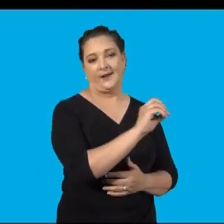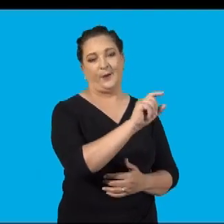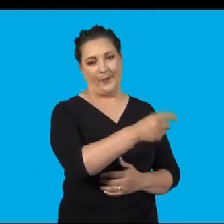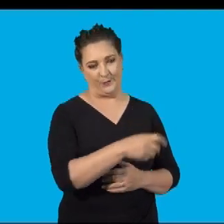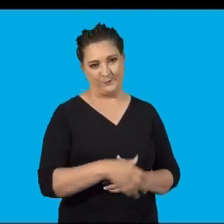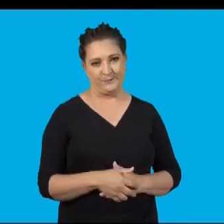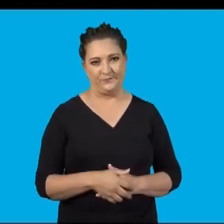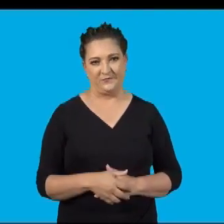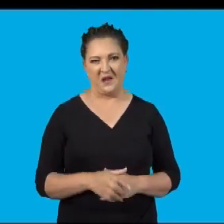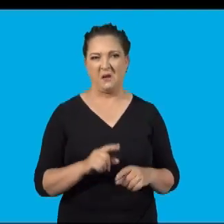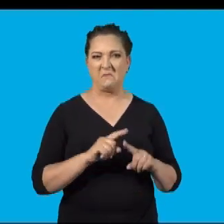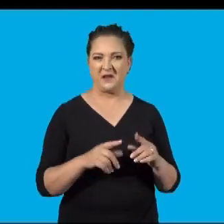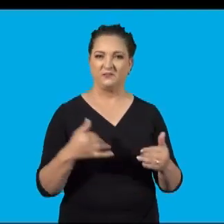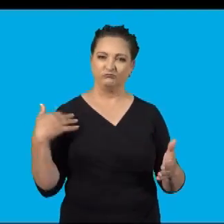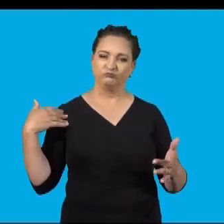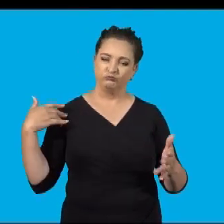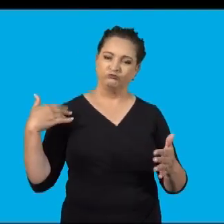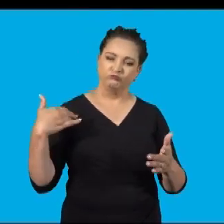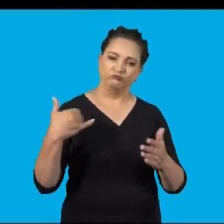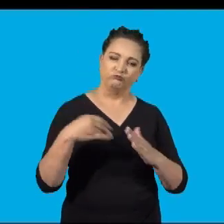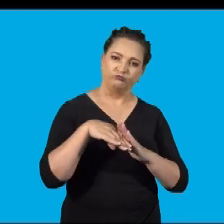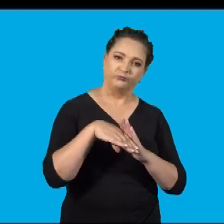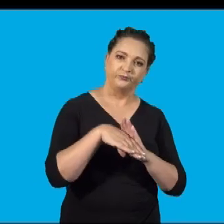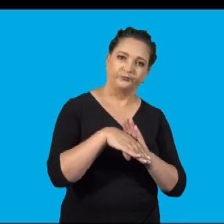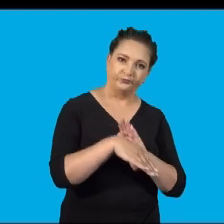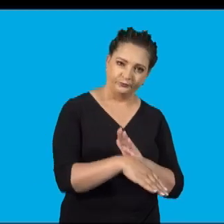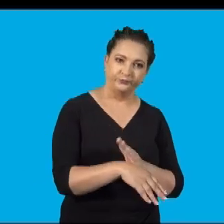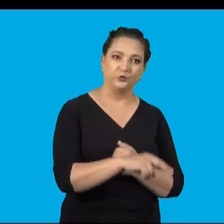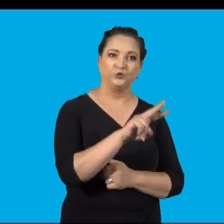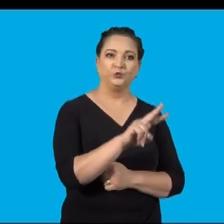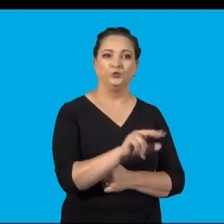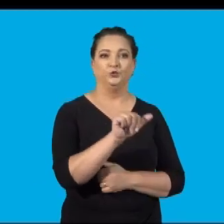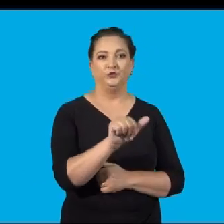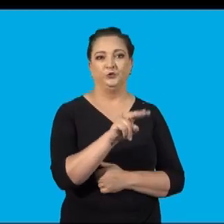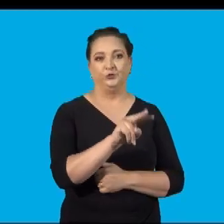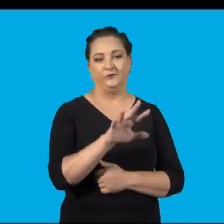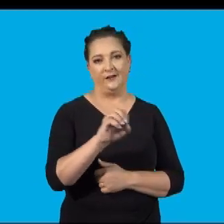beginning, 300,000. And the accumulated depreciation is